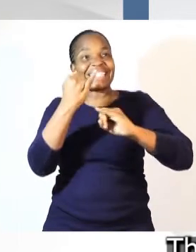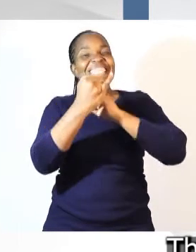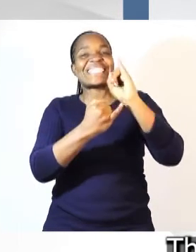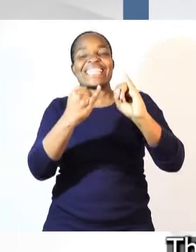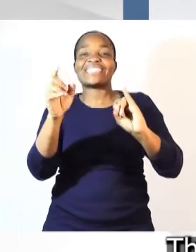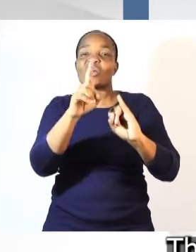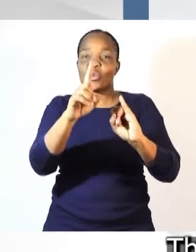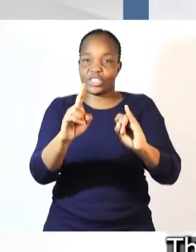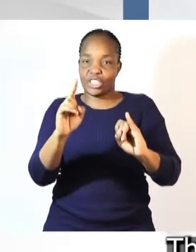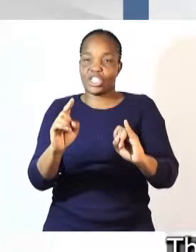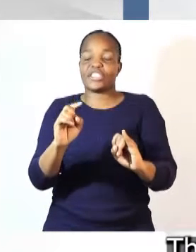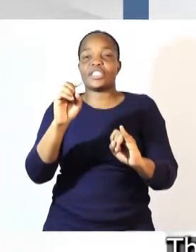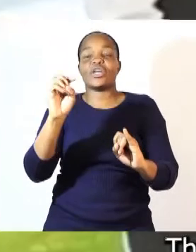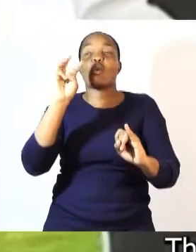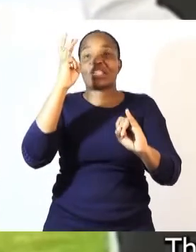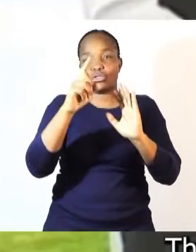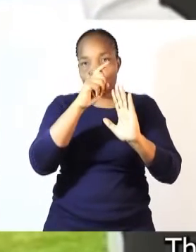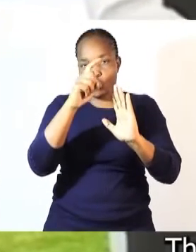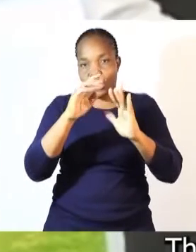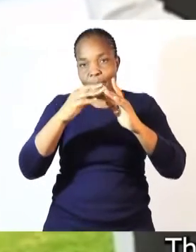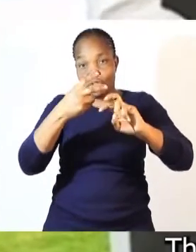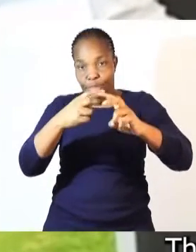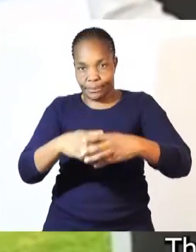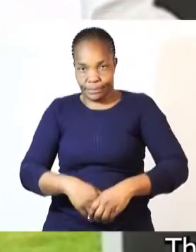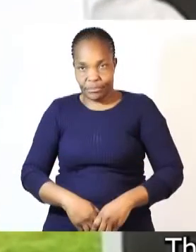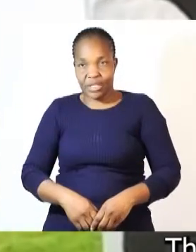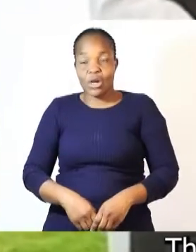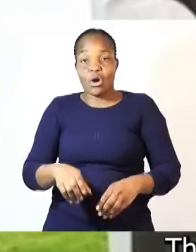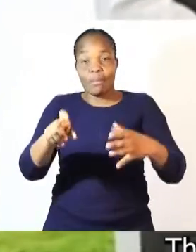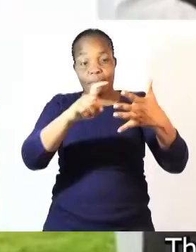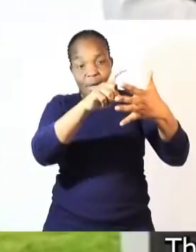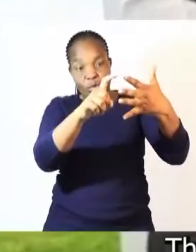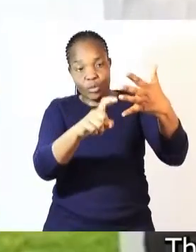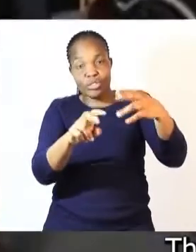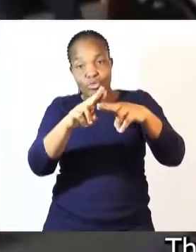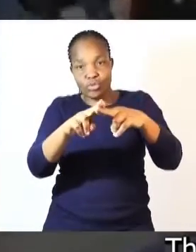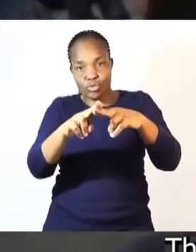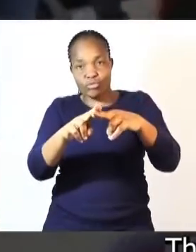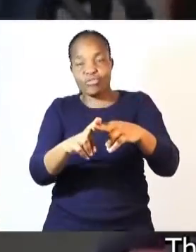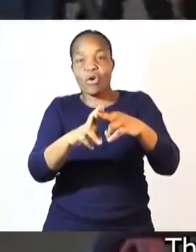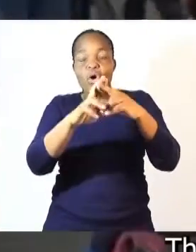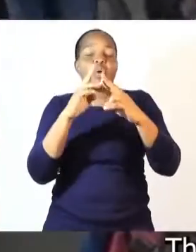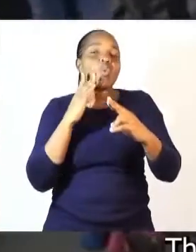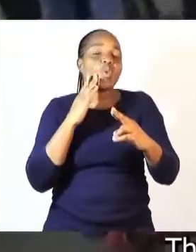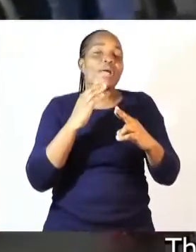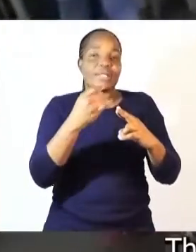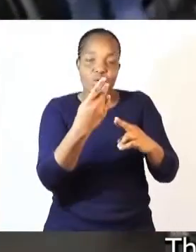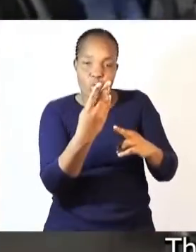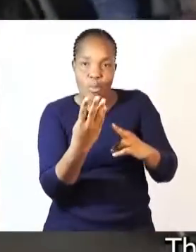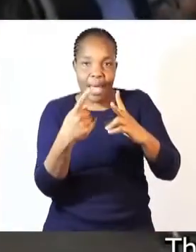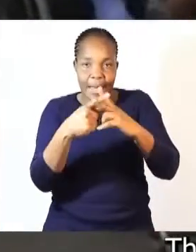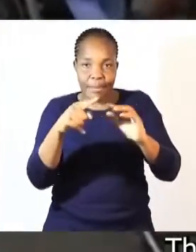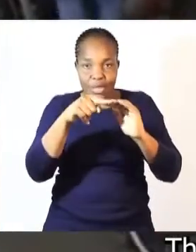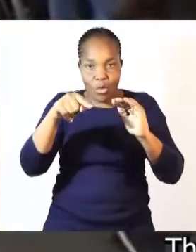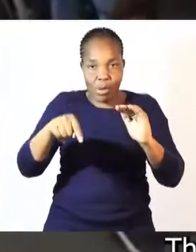questions on disability. These questions are set for use on national censuses for gathering information